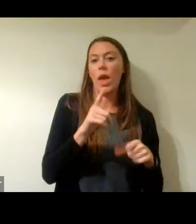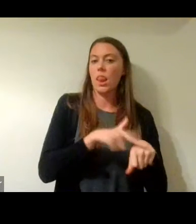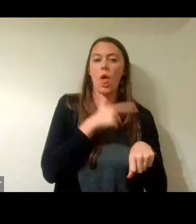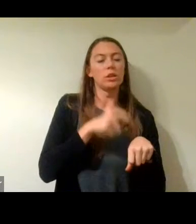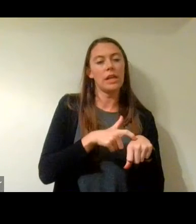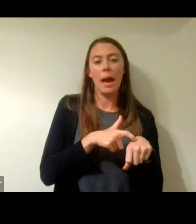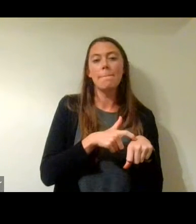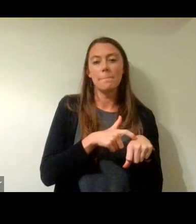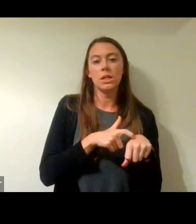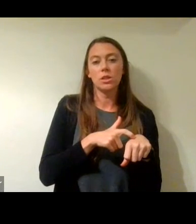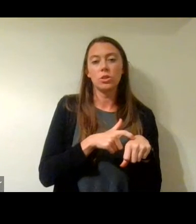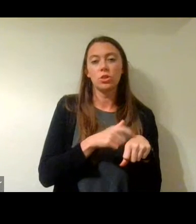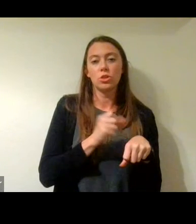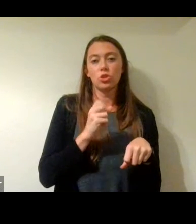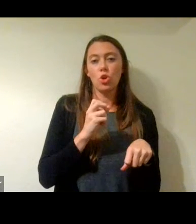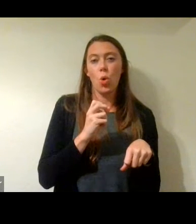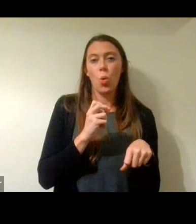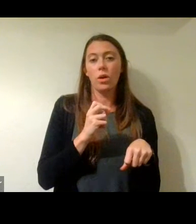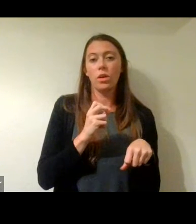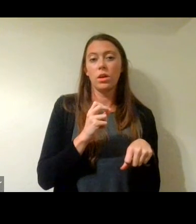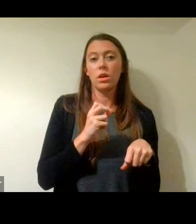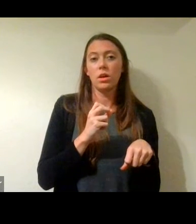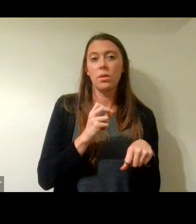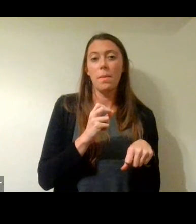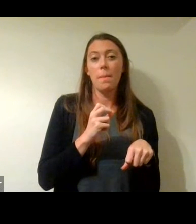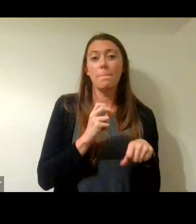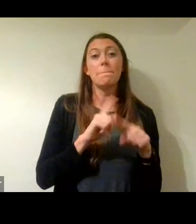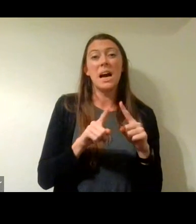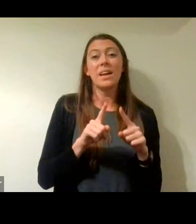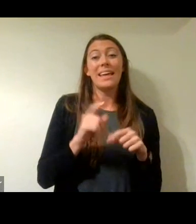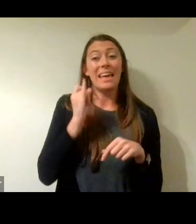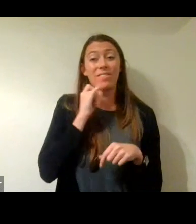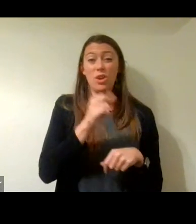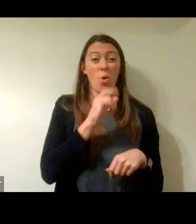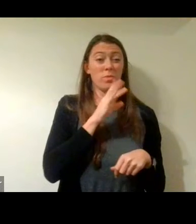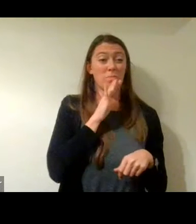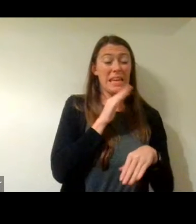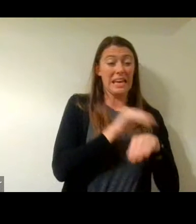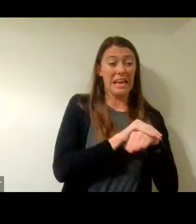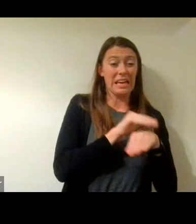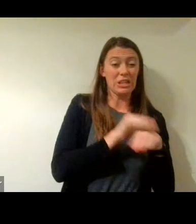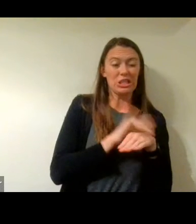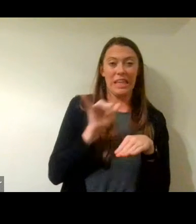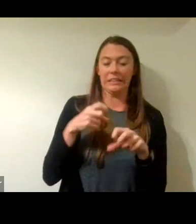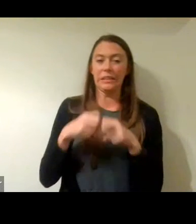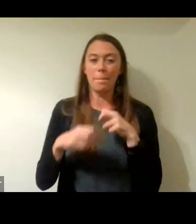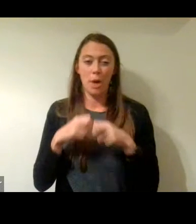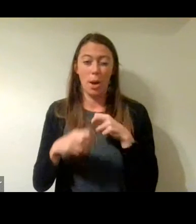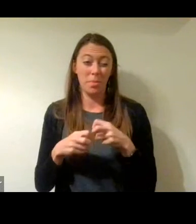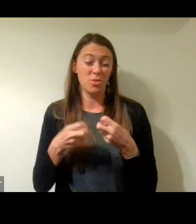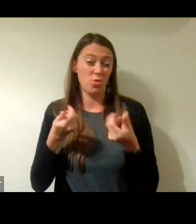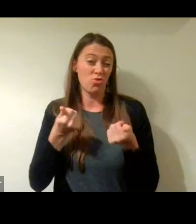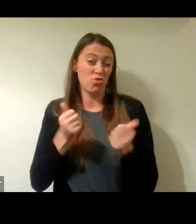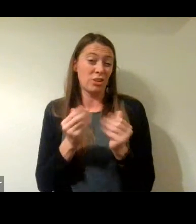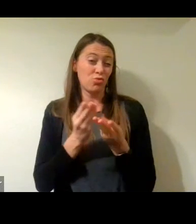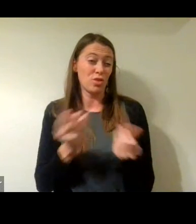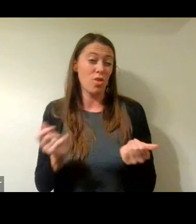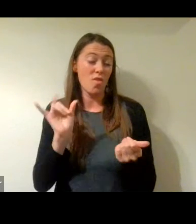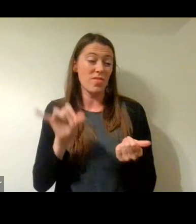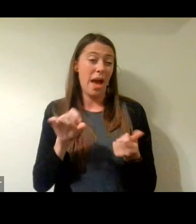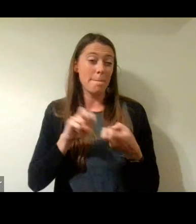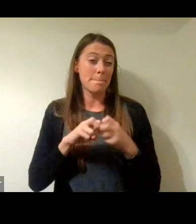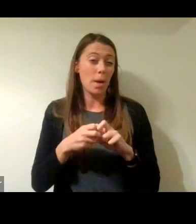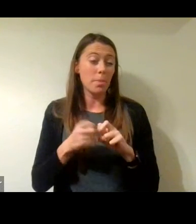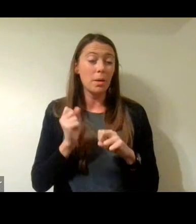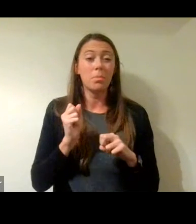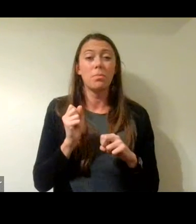is a huge barrier right there. And so if we can fix that or find also on top